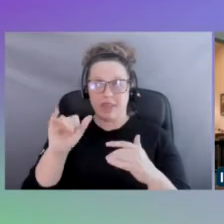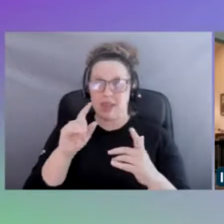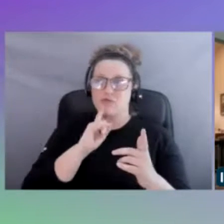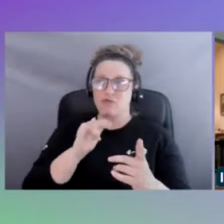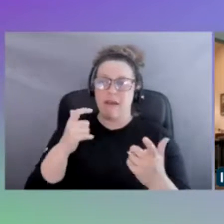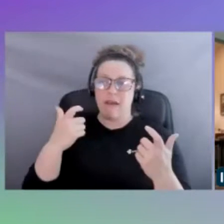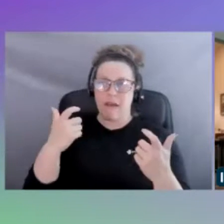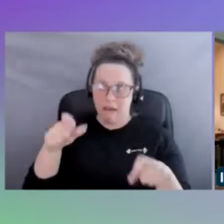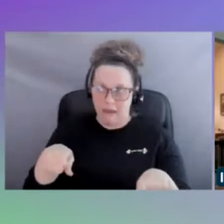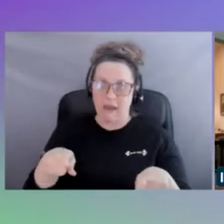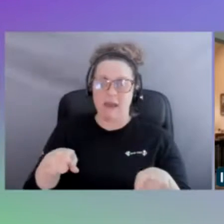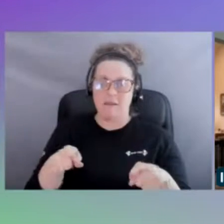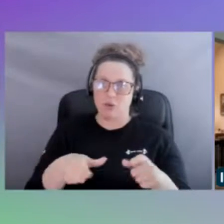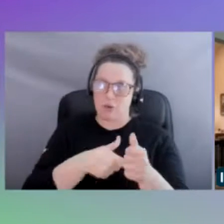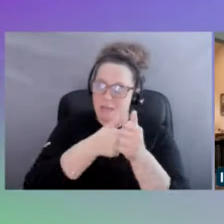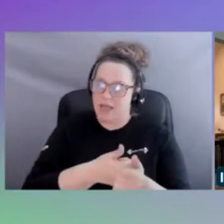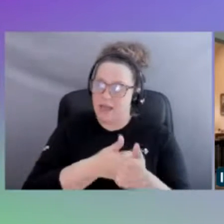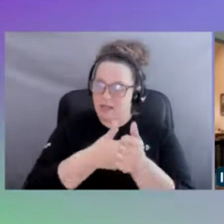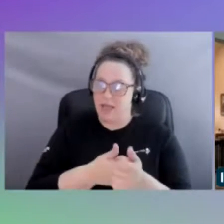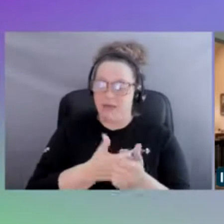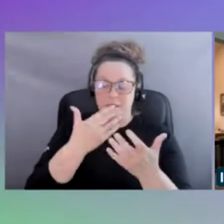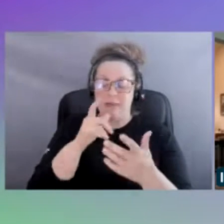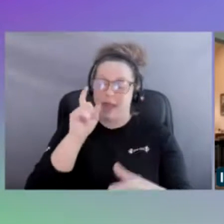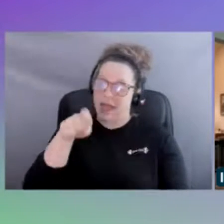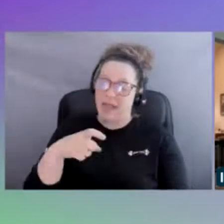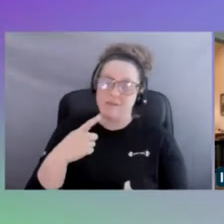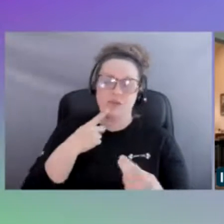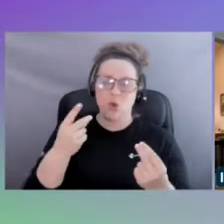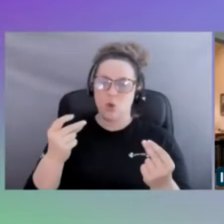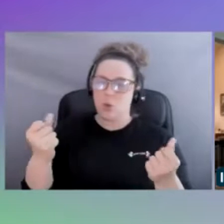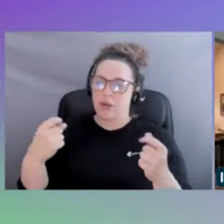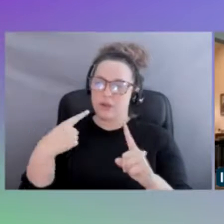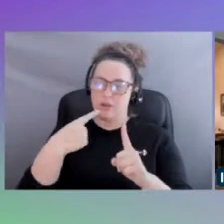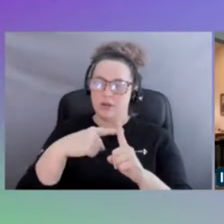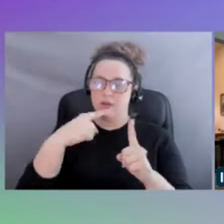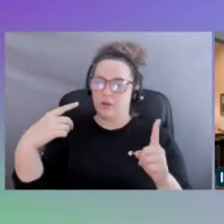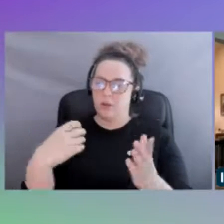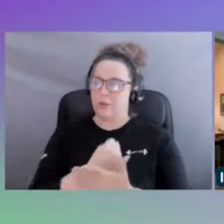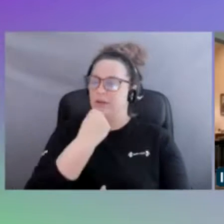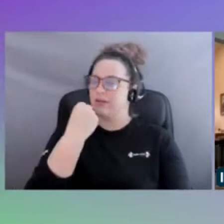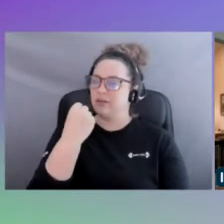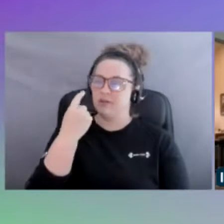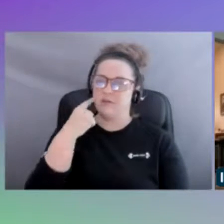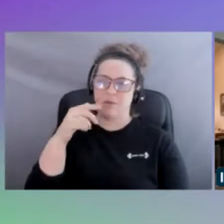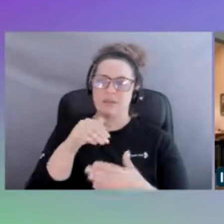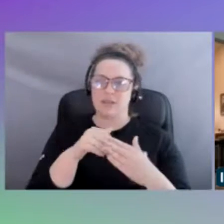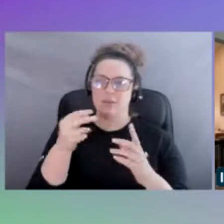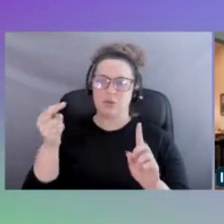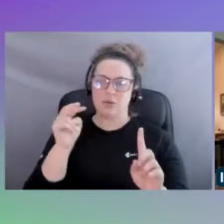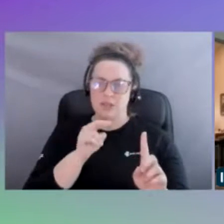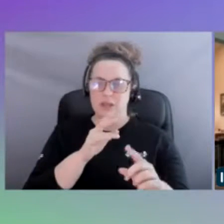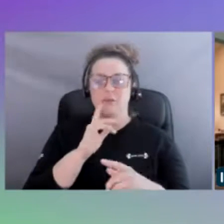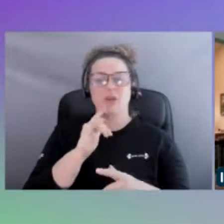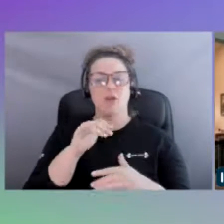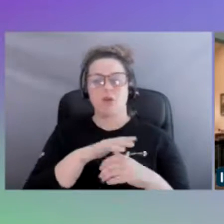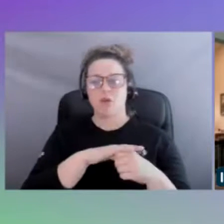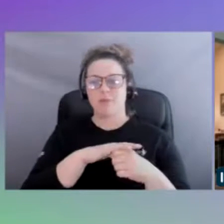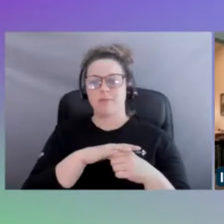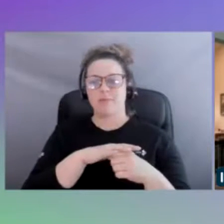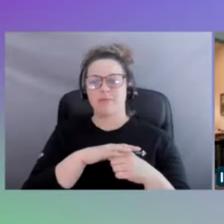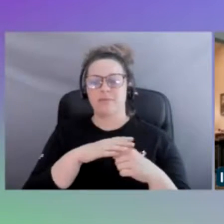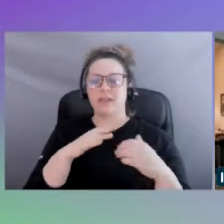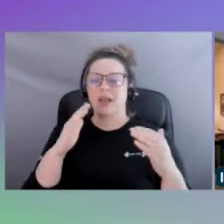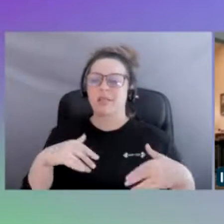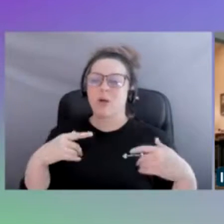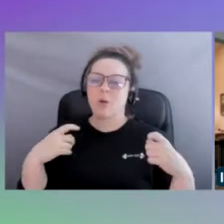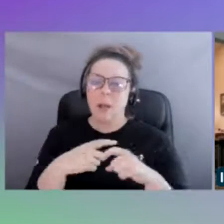have to put everything in compliance. So what are the quick wins from an accessibility perspective? What are the things that are low complexity that